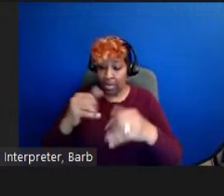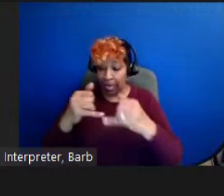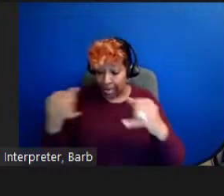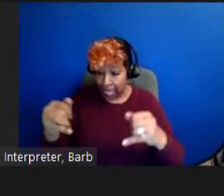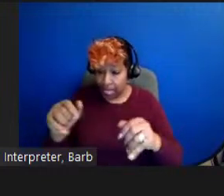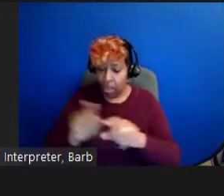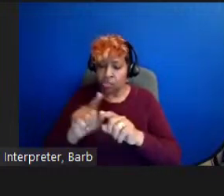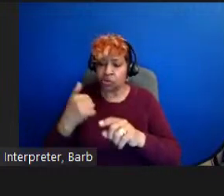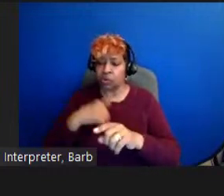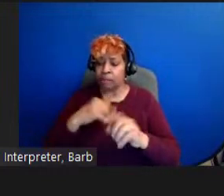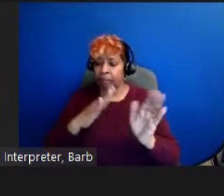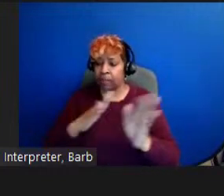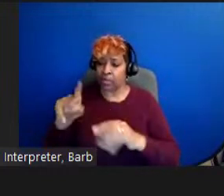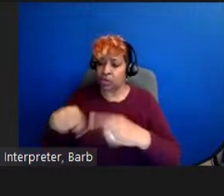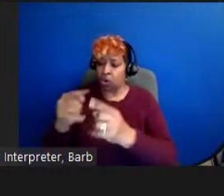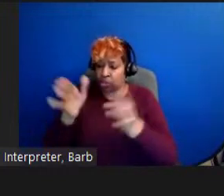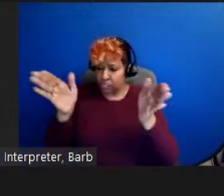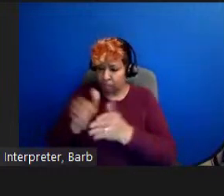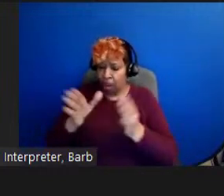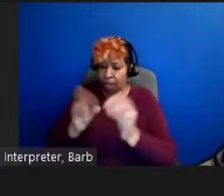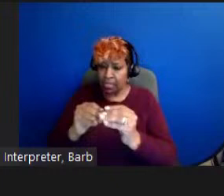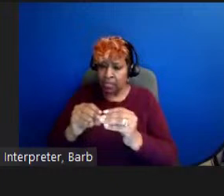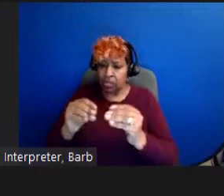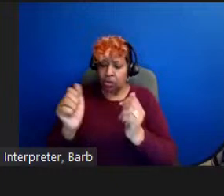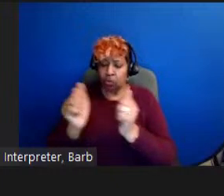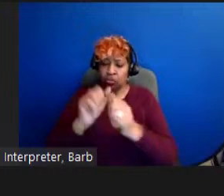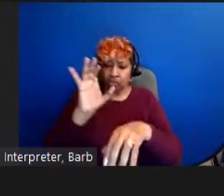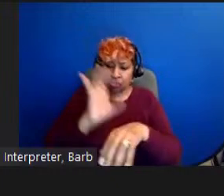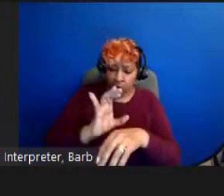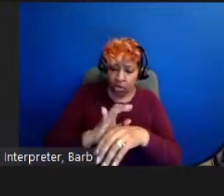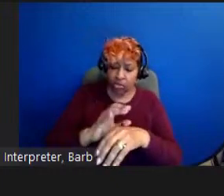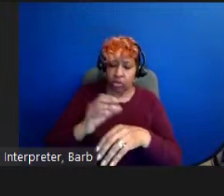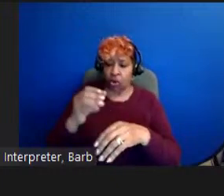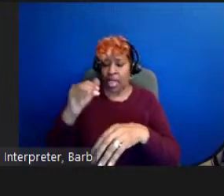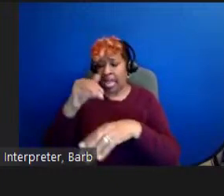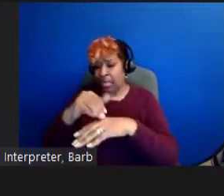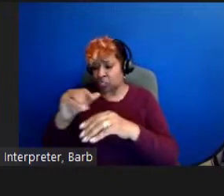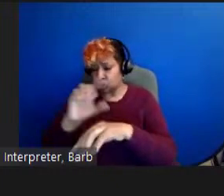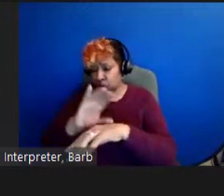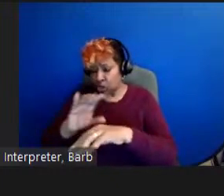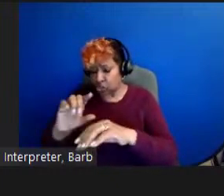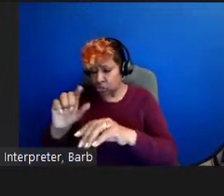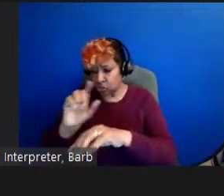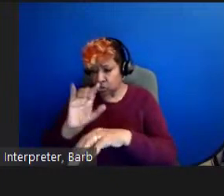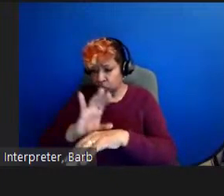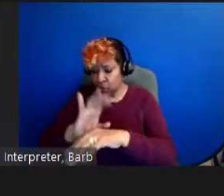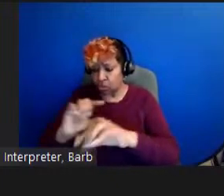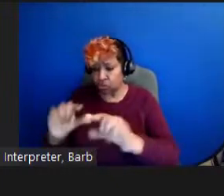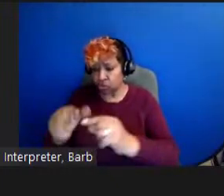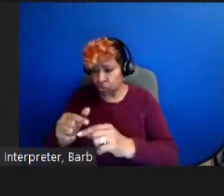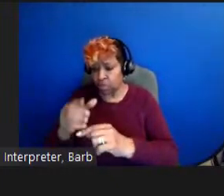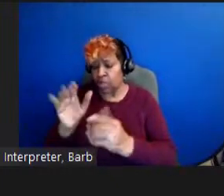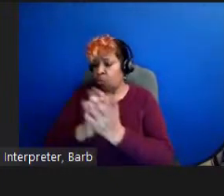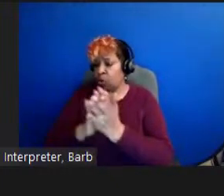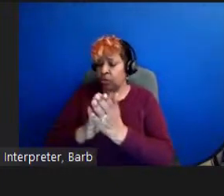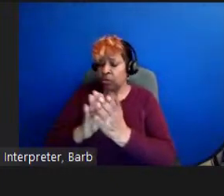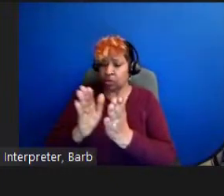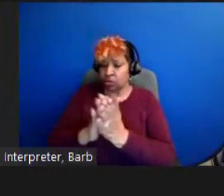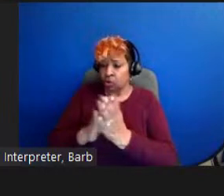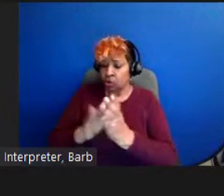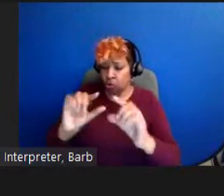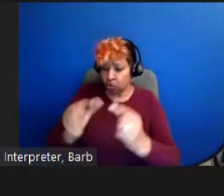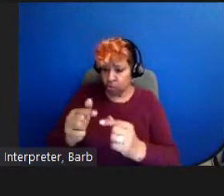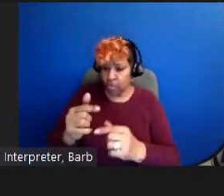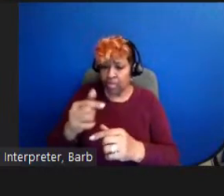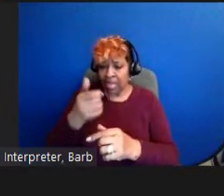meetings at a church or with a church group or with a school group and speaking to everybody that we can speak to about public